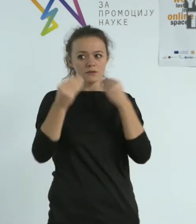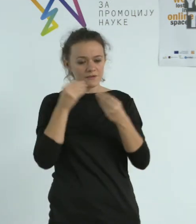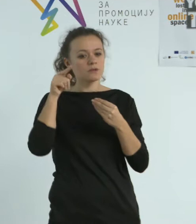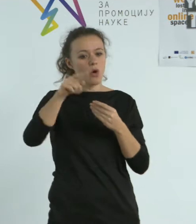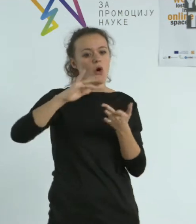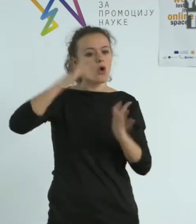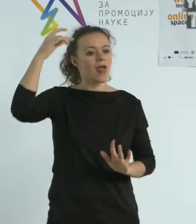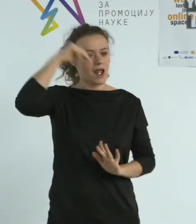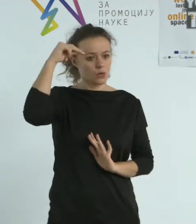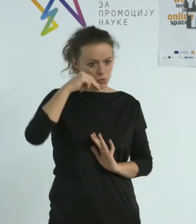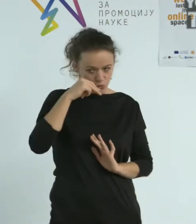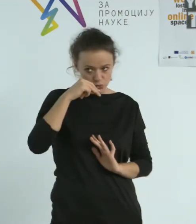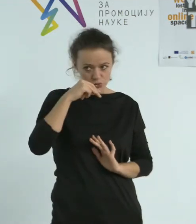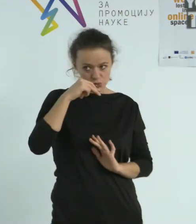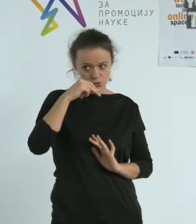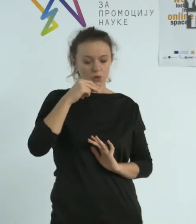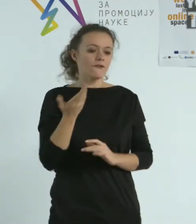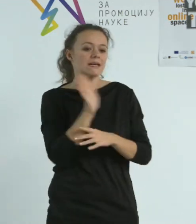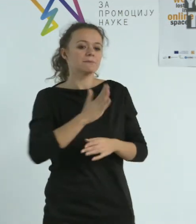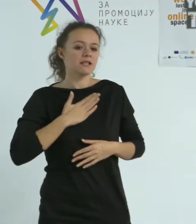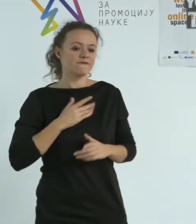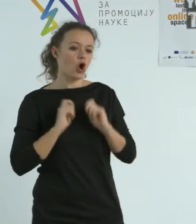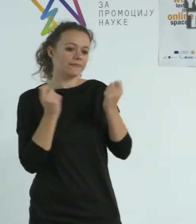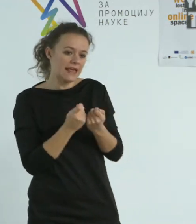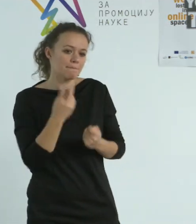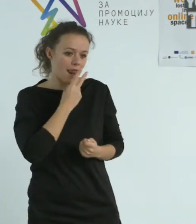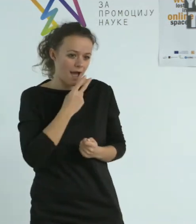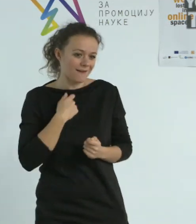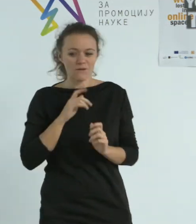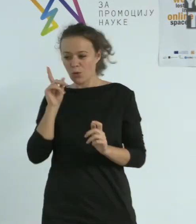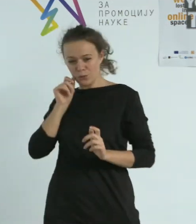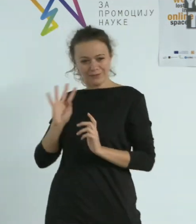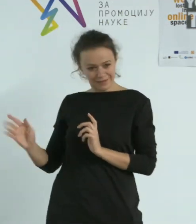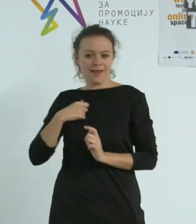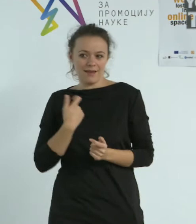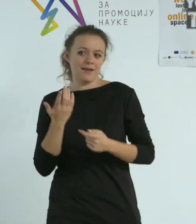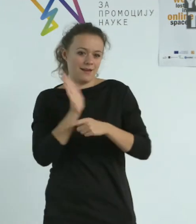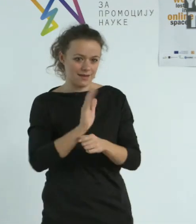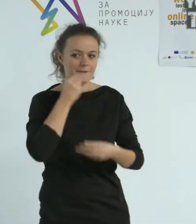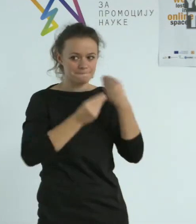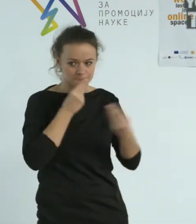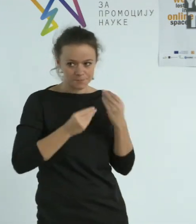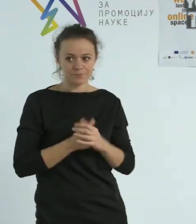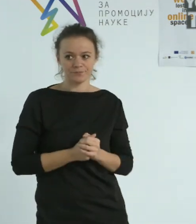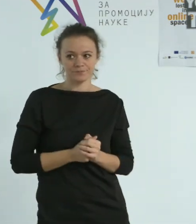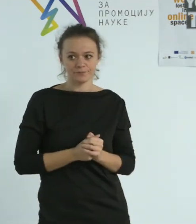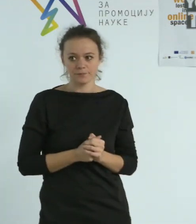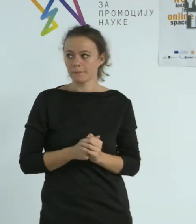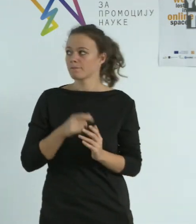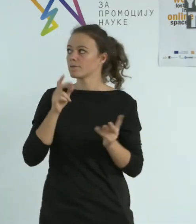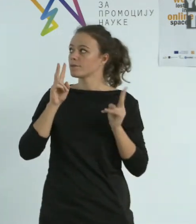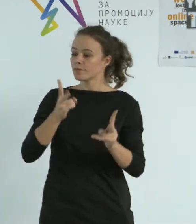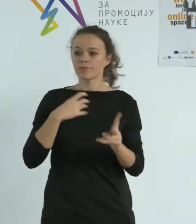course on behalf of my team, of course. What we did, we participated in,